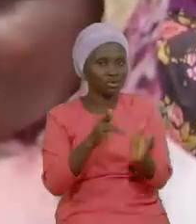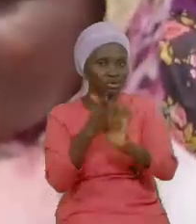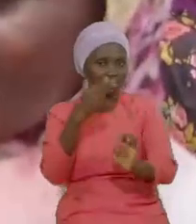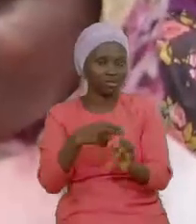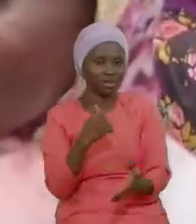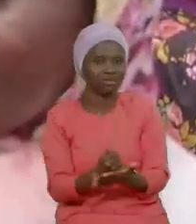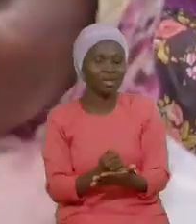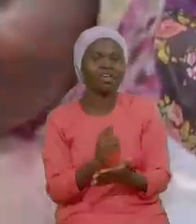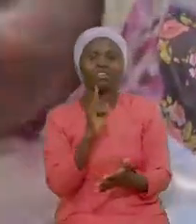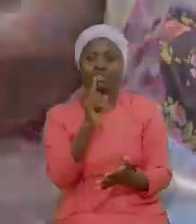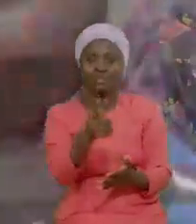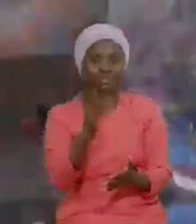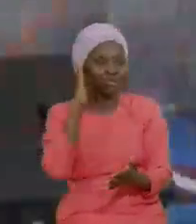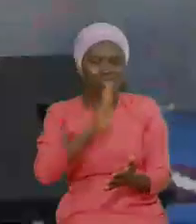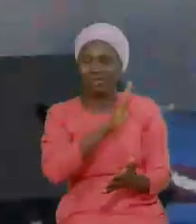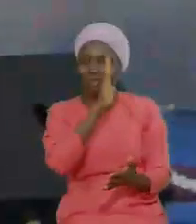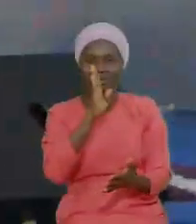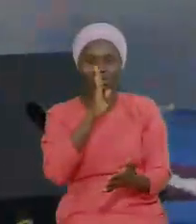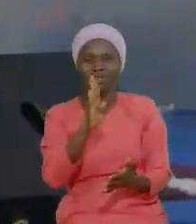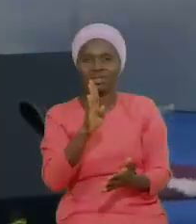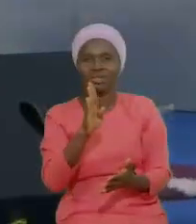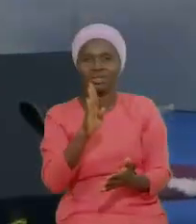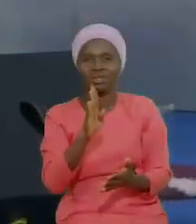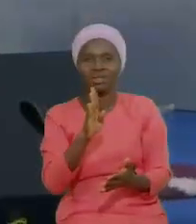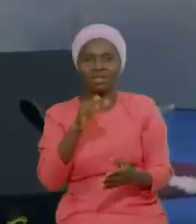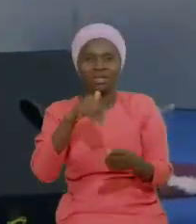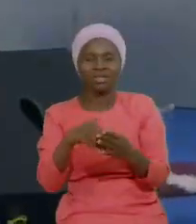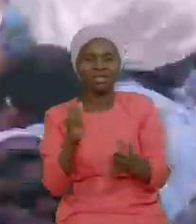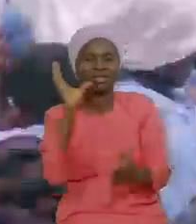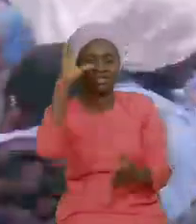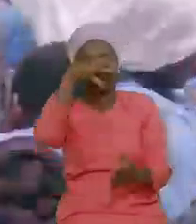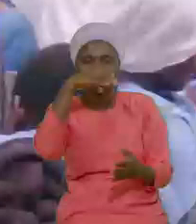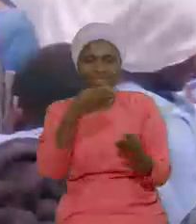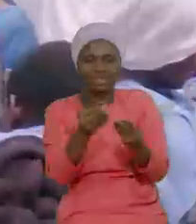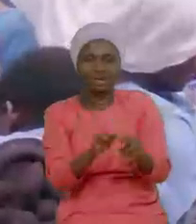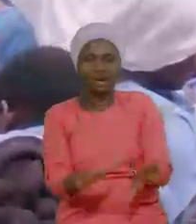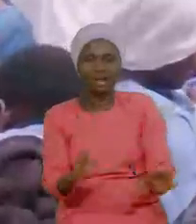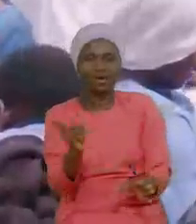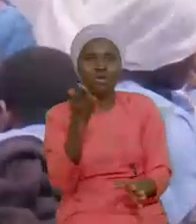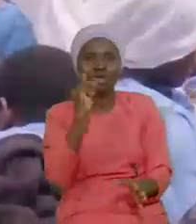You will never be in a strange land where there is no helper.